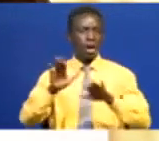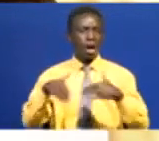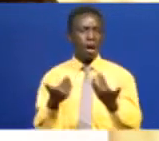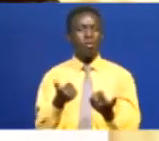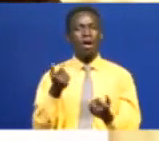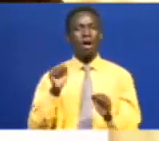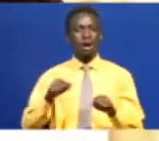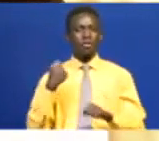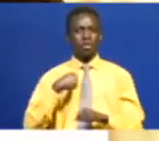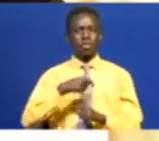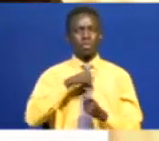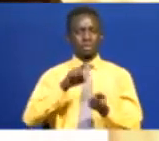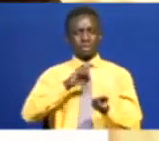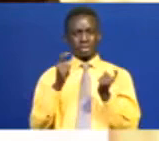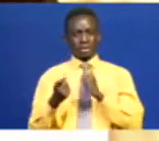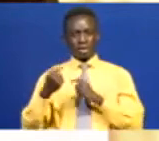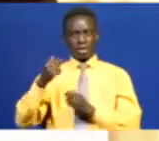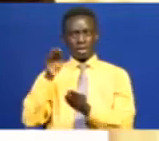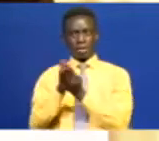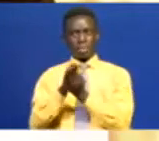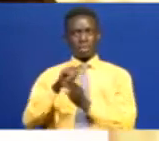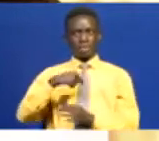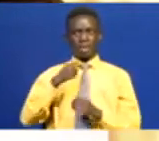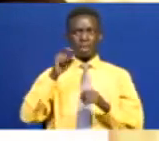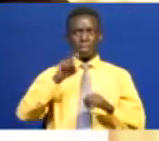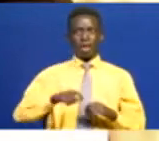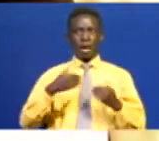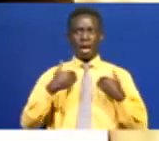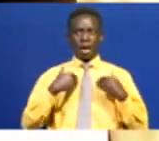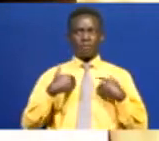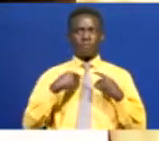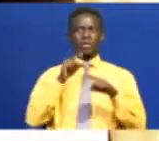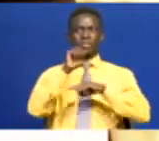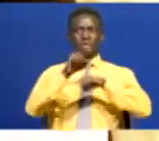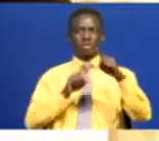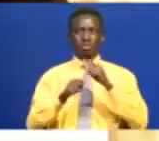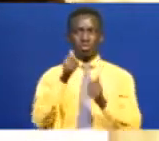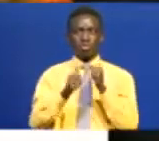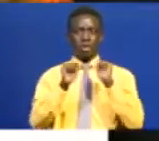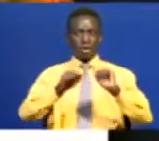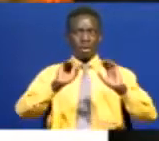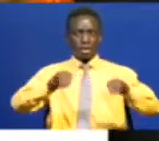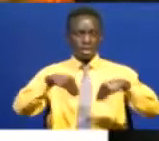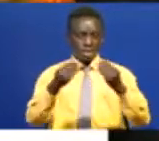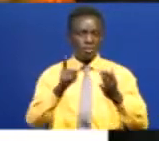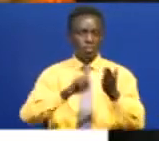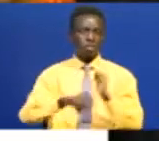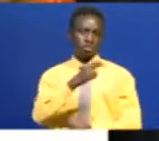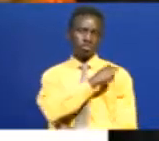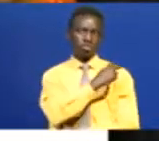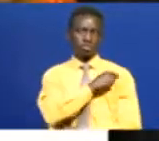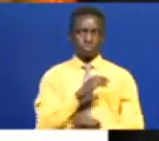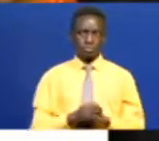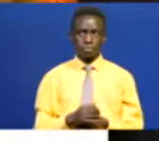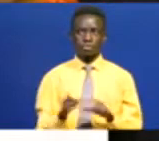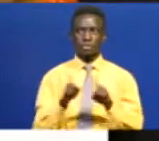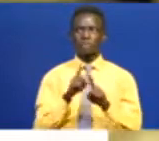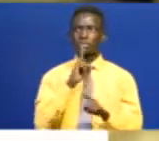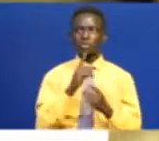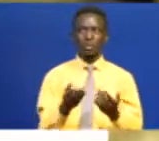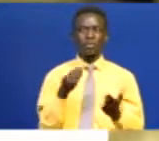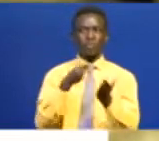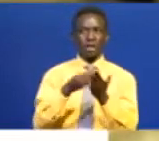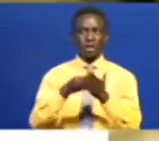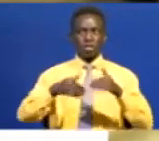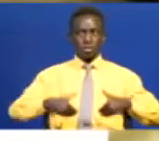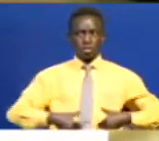repackage ourselves and have an arm or a division that, for instance, provides consultancy? They add that financing youth investments will be a